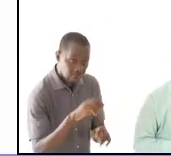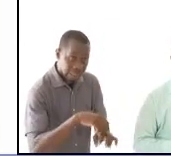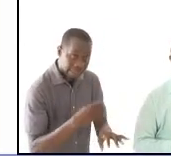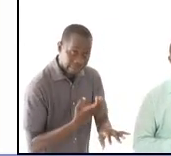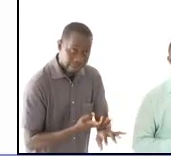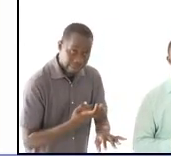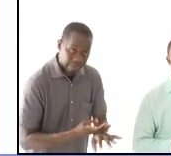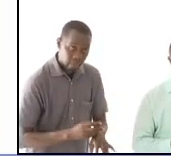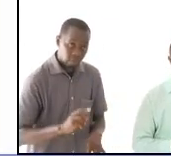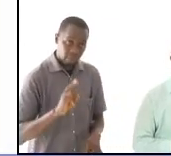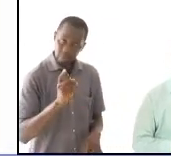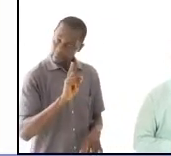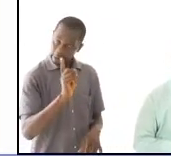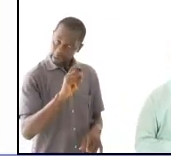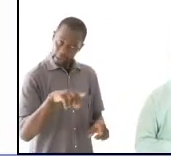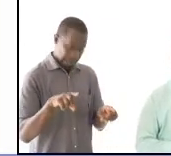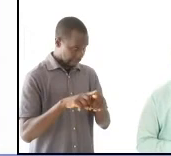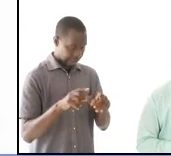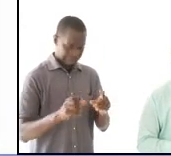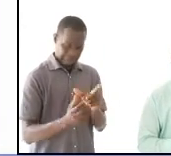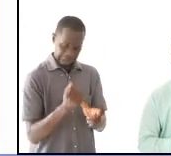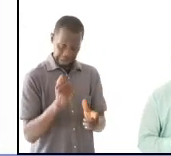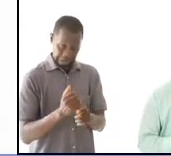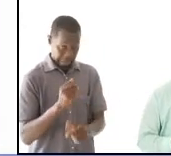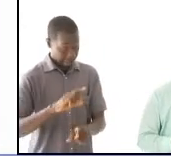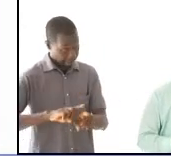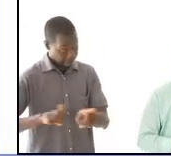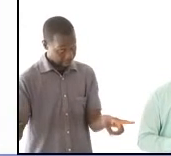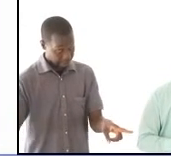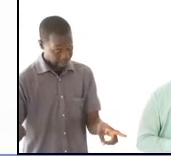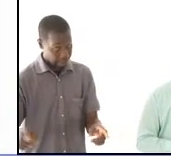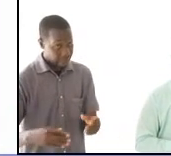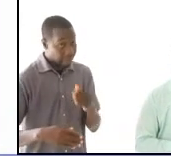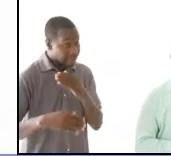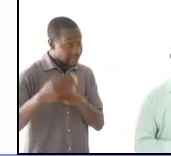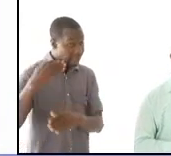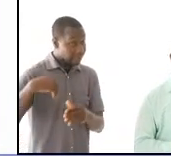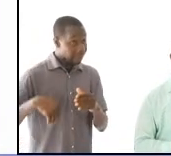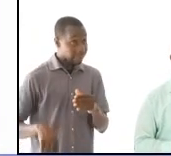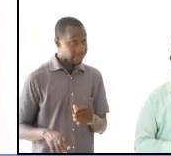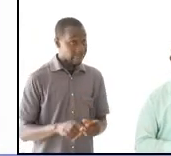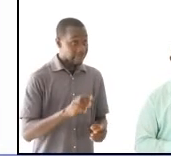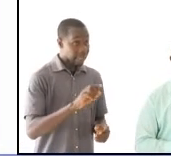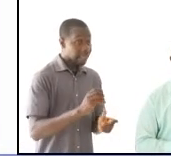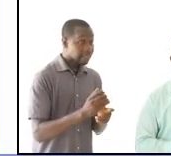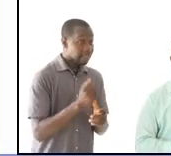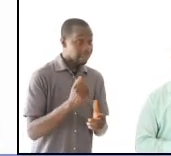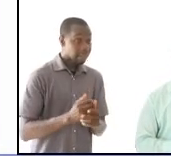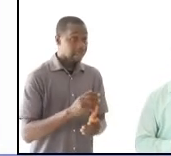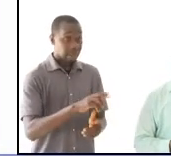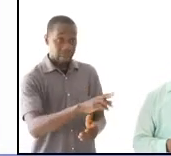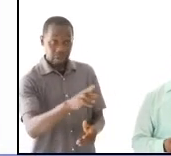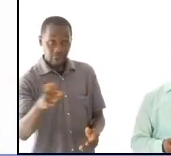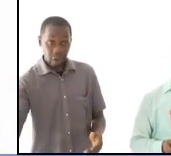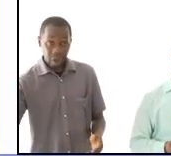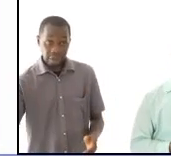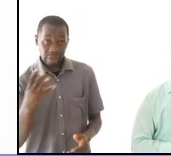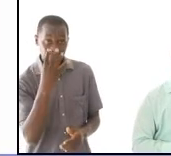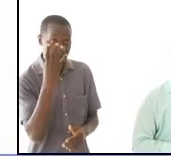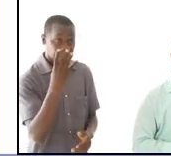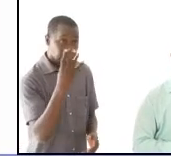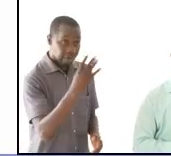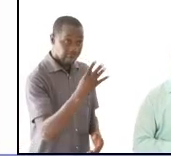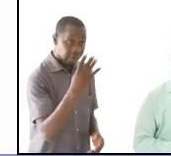Don't refer to it as the excretory system. If I take you back, the excretory system is all these other